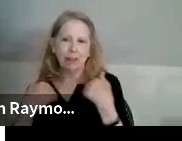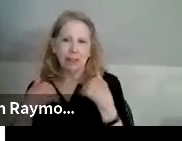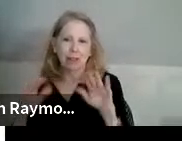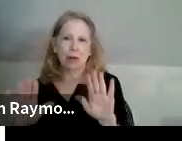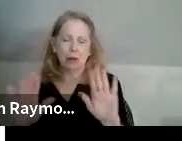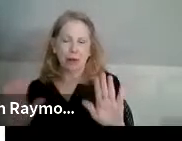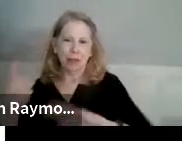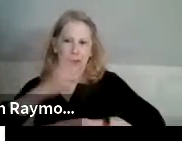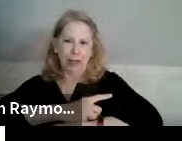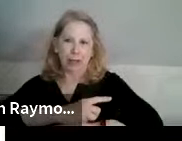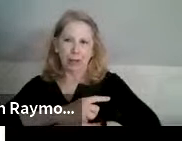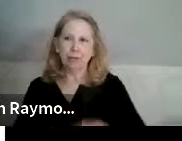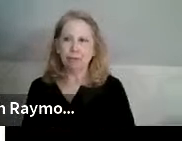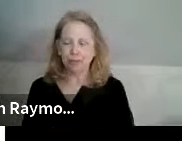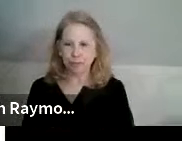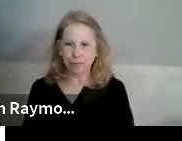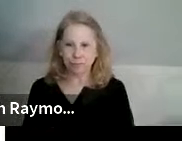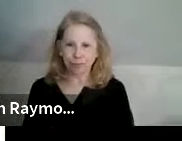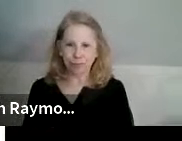day.